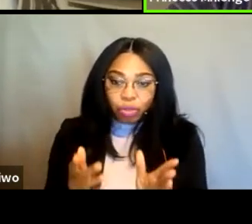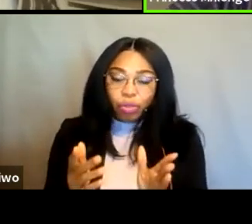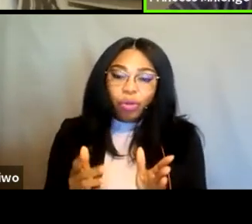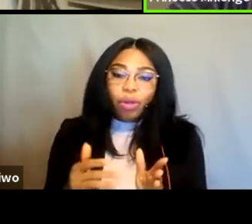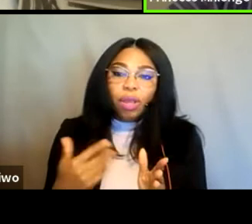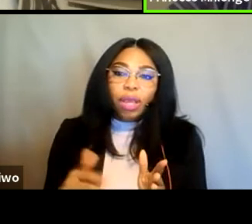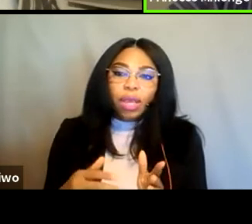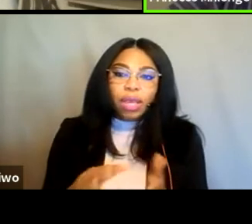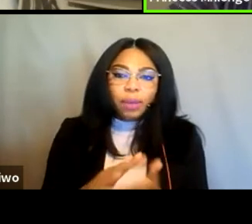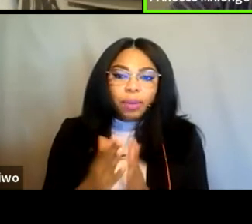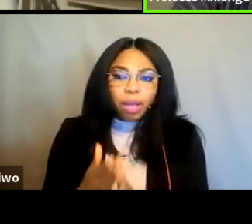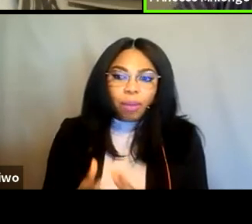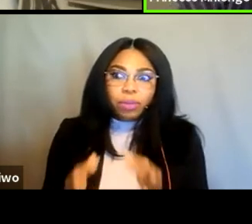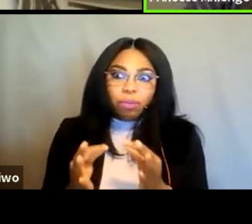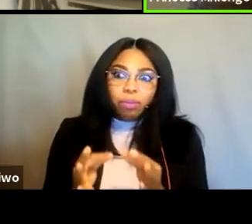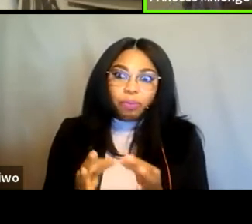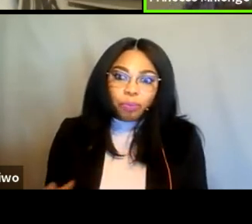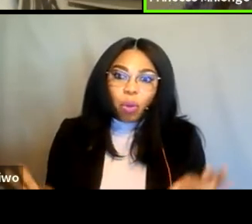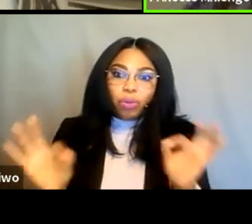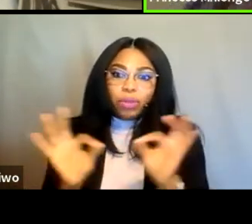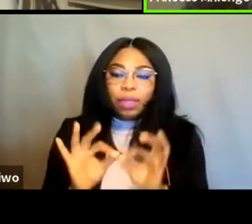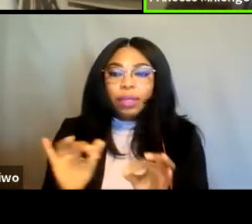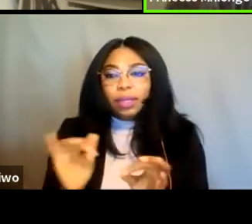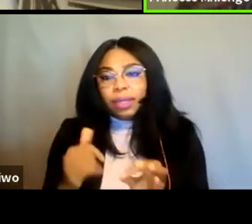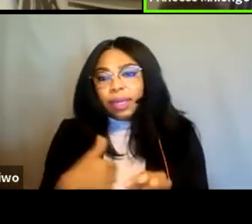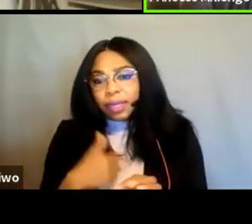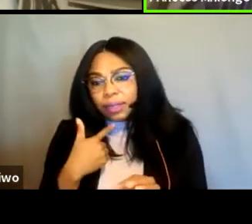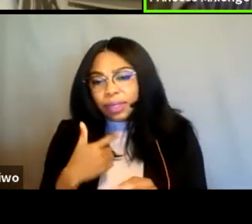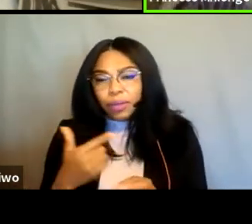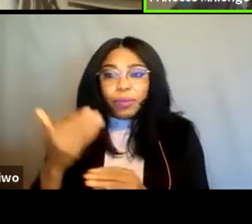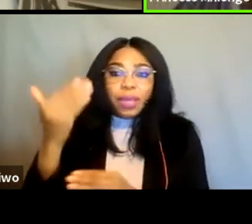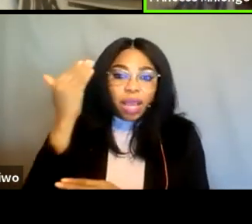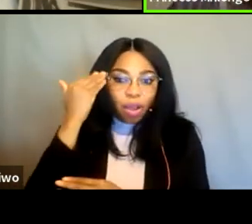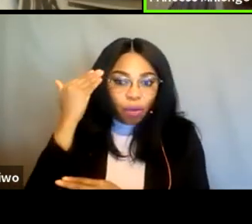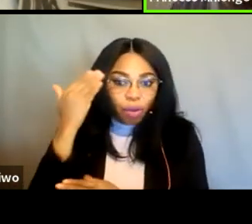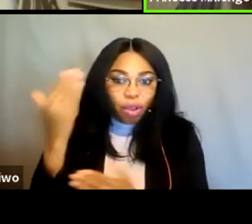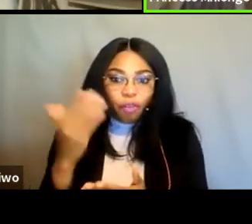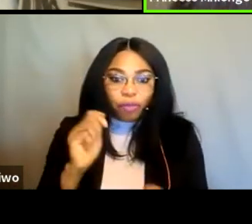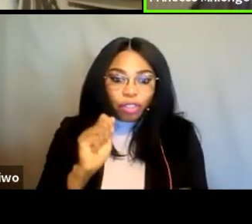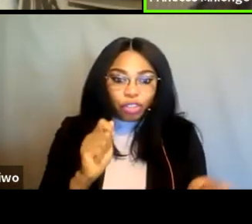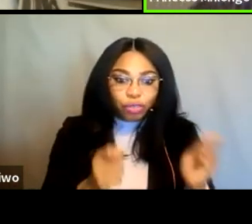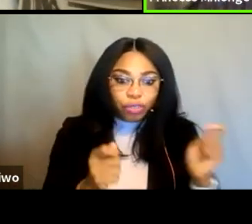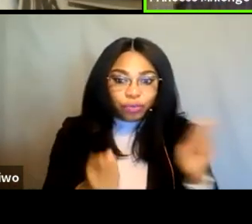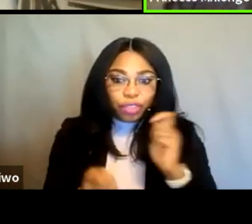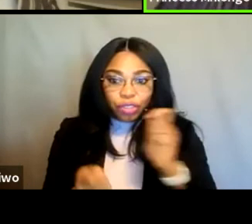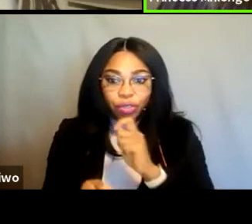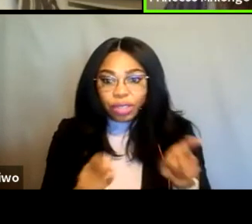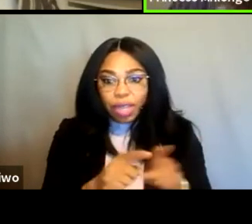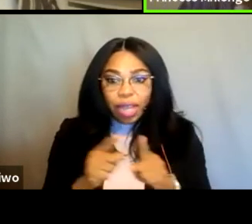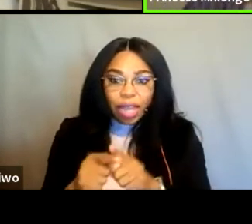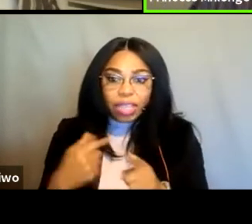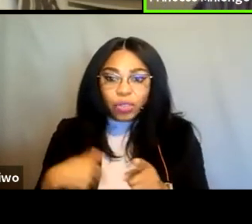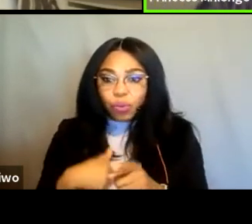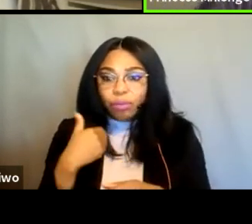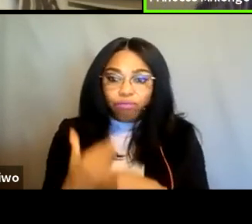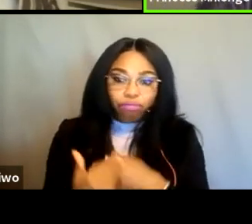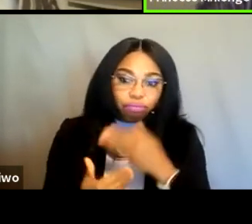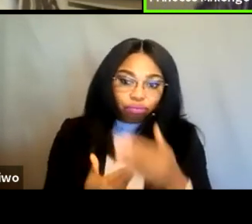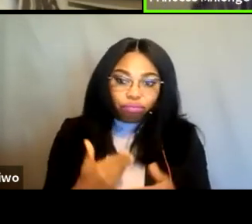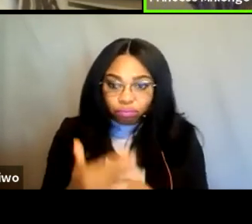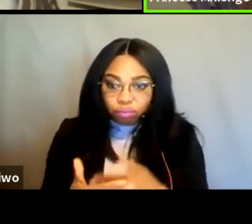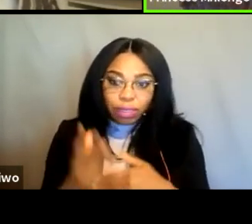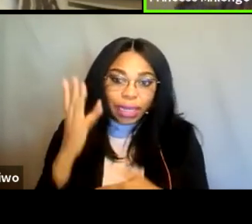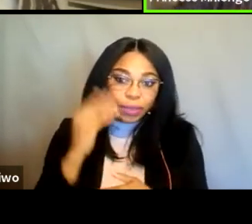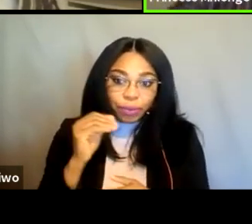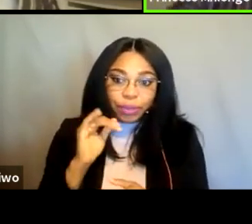so important to, like I'm saying, being aware of the transformation as we're going through them, because